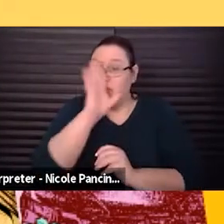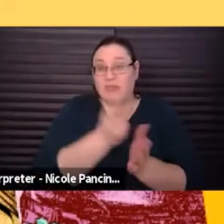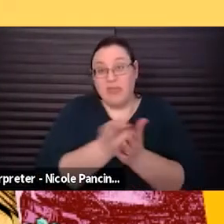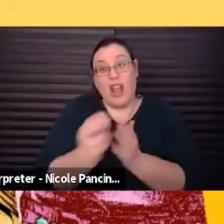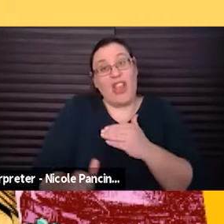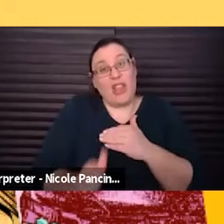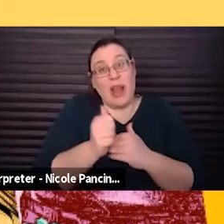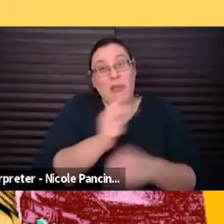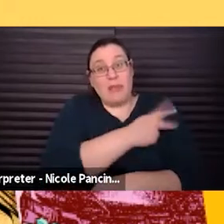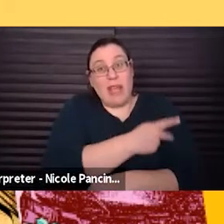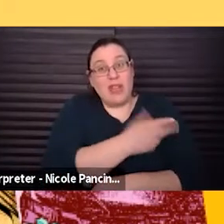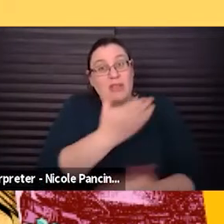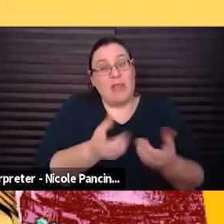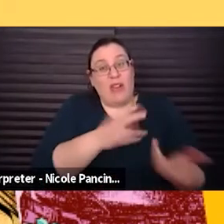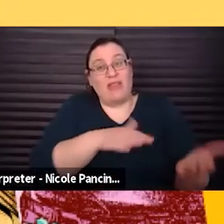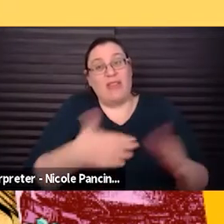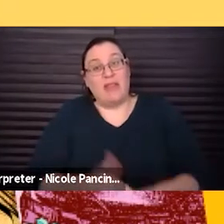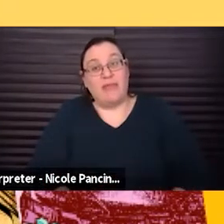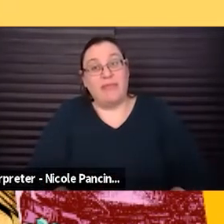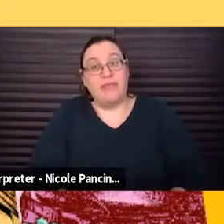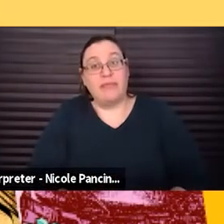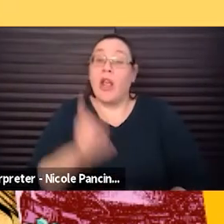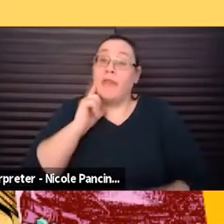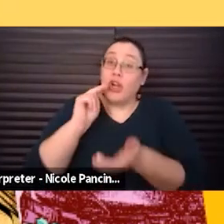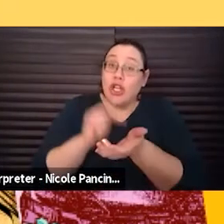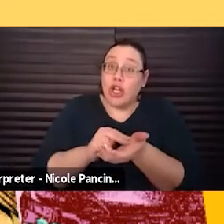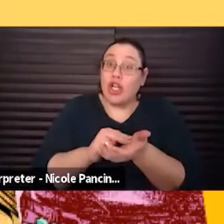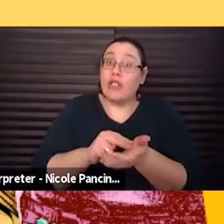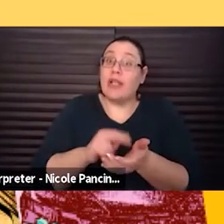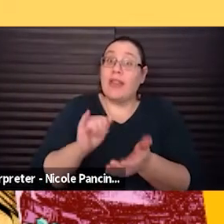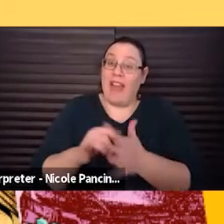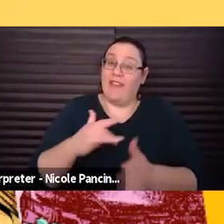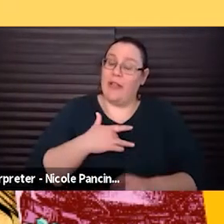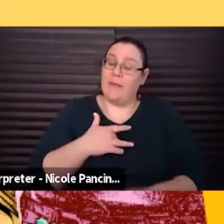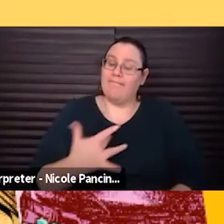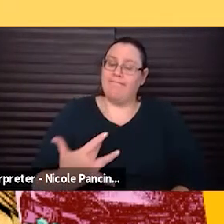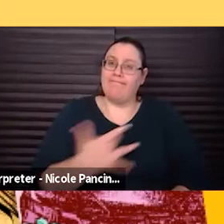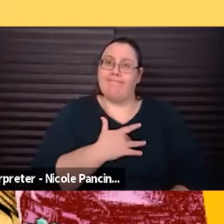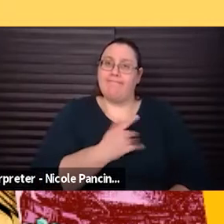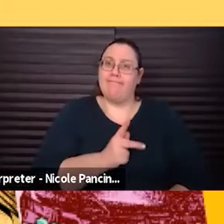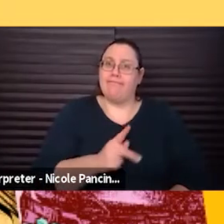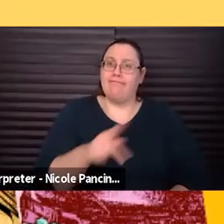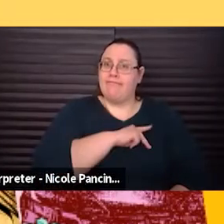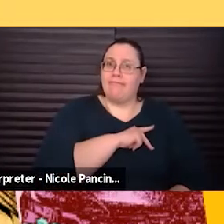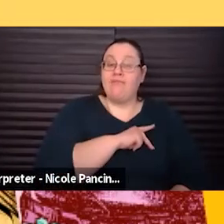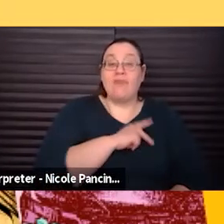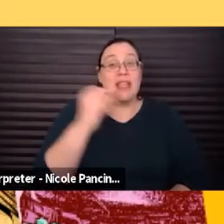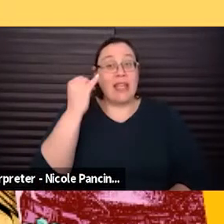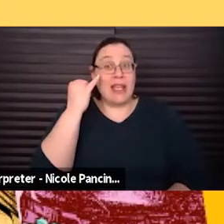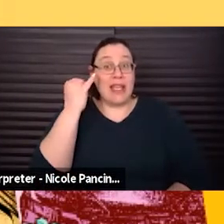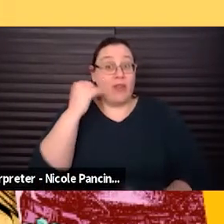patients' lives. So for nurses, this is deeply personal. And if this pandemic has shown